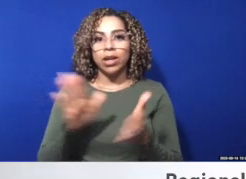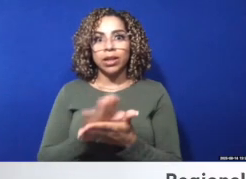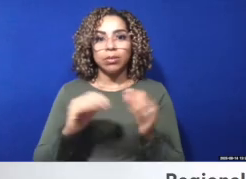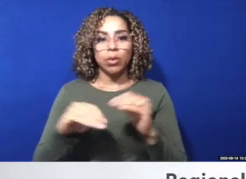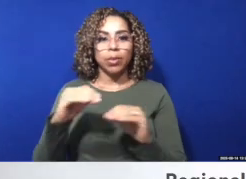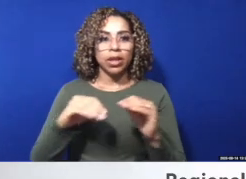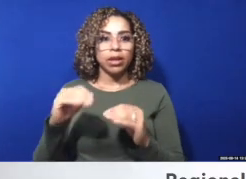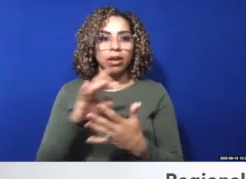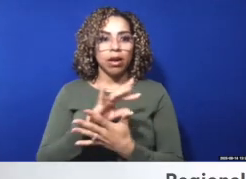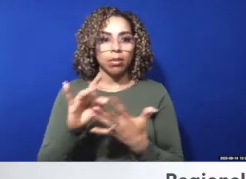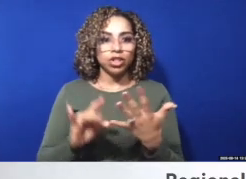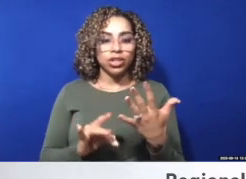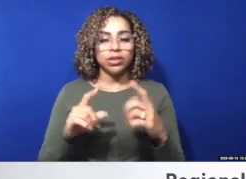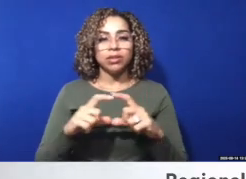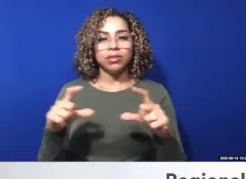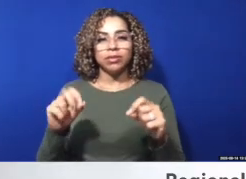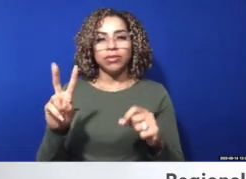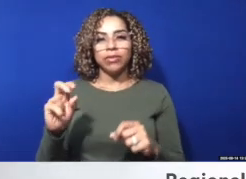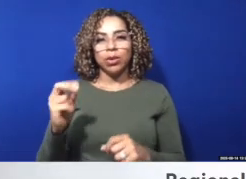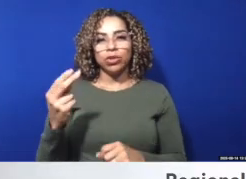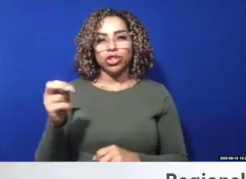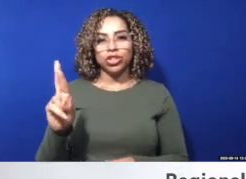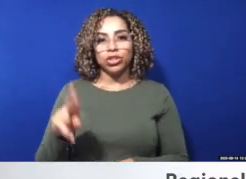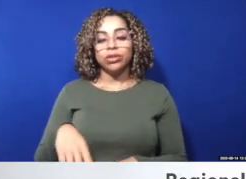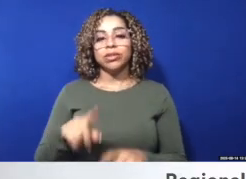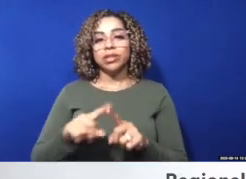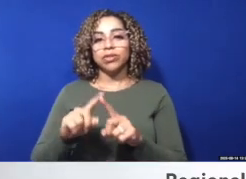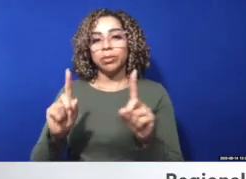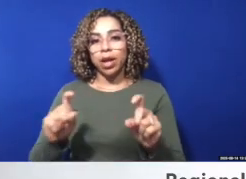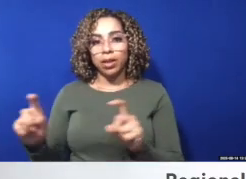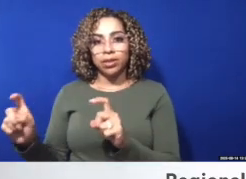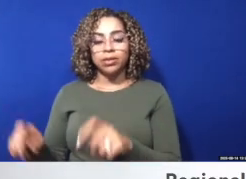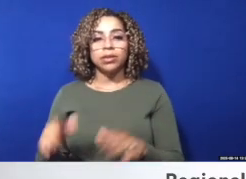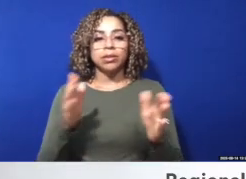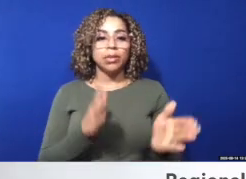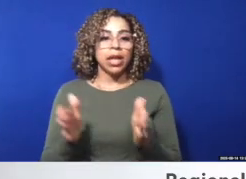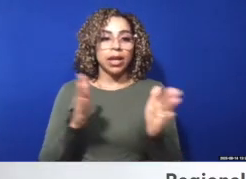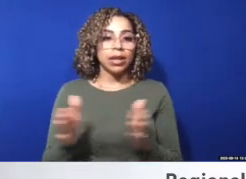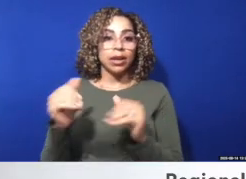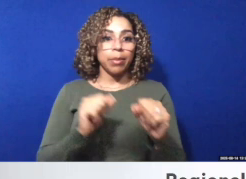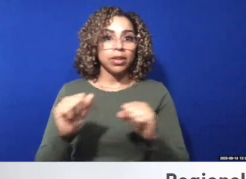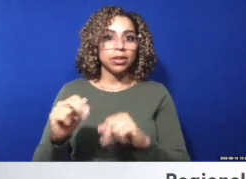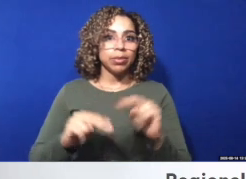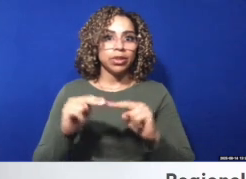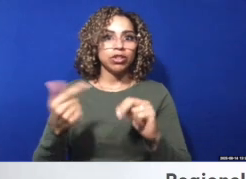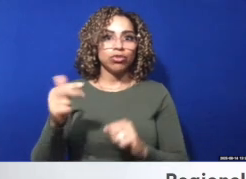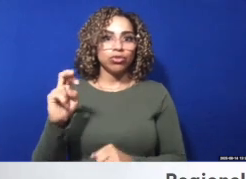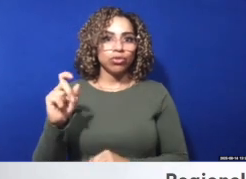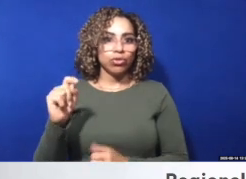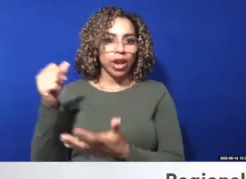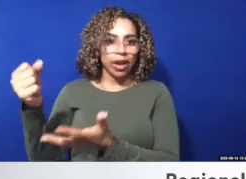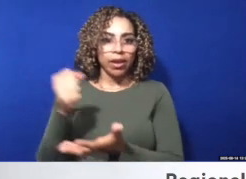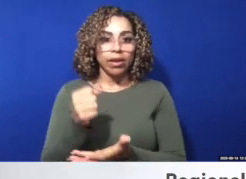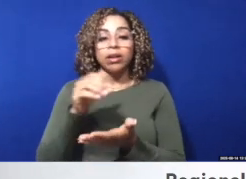vouchers, regional clean mobility pilots, planning and capacity building grants, clean mobility in schools grants,